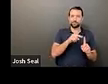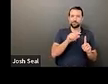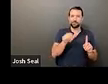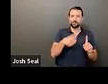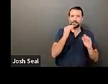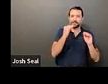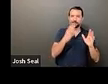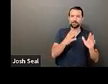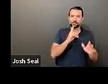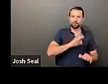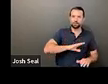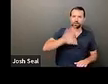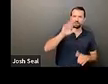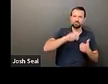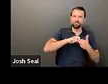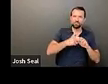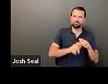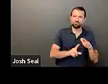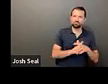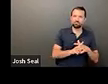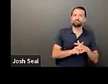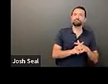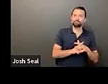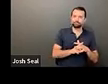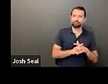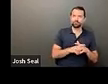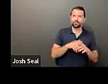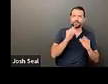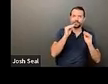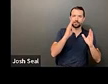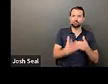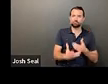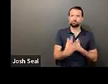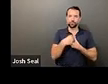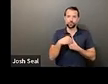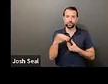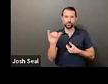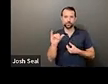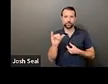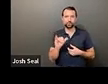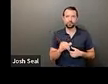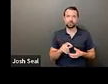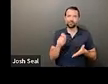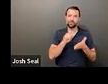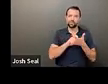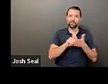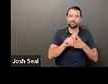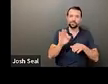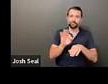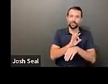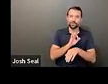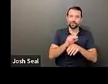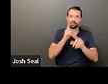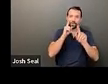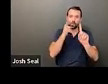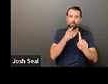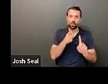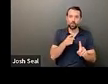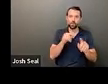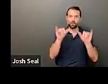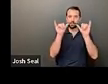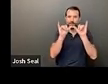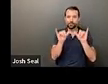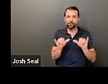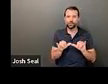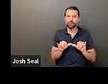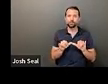out. Also writing measurable functional goals in February, avoiding outcomes, and consultation and related service goals